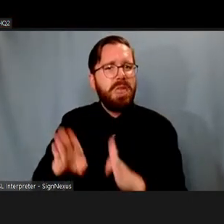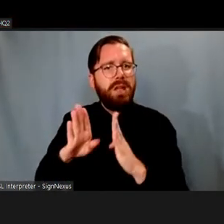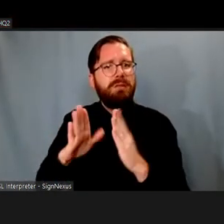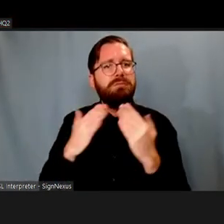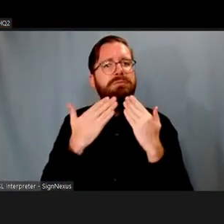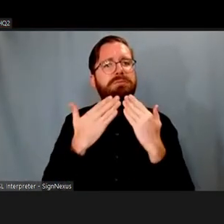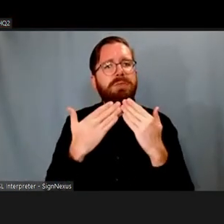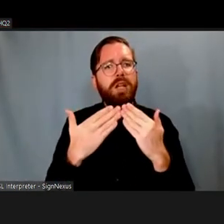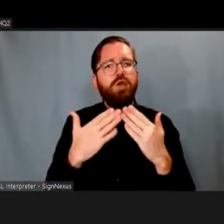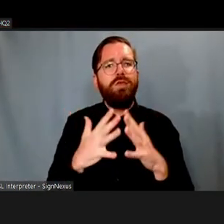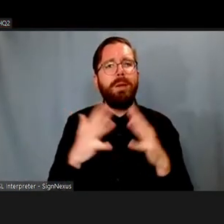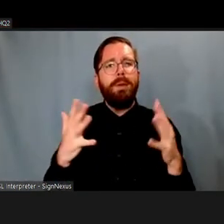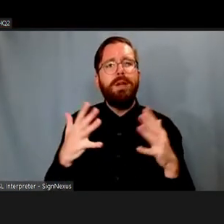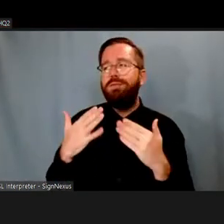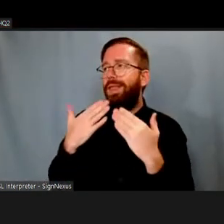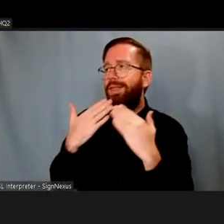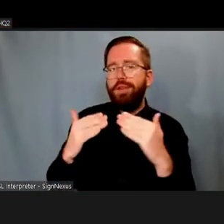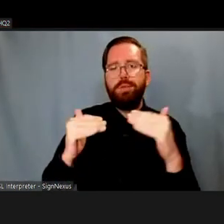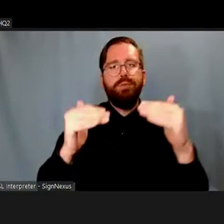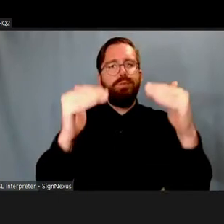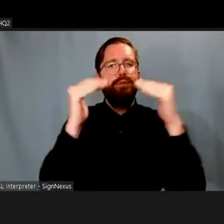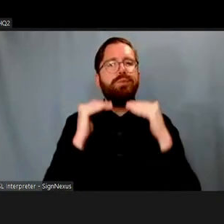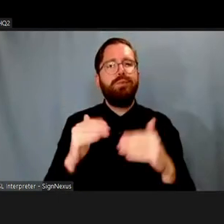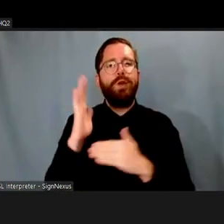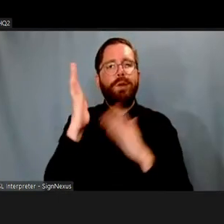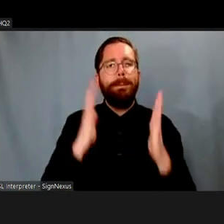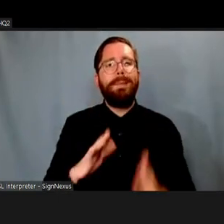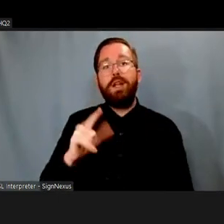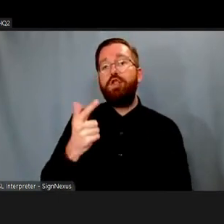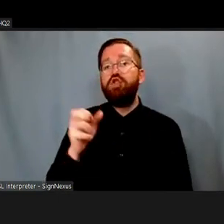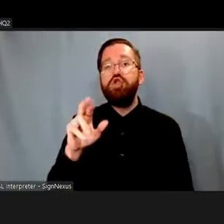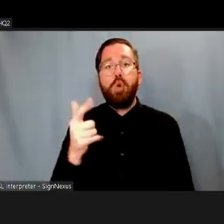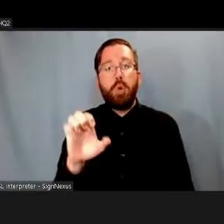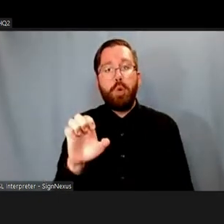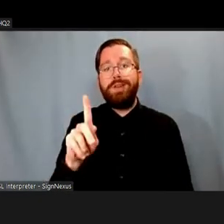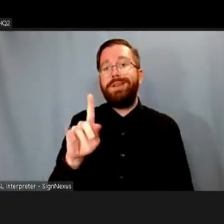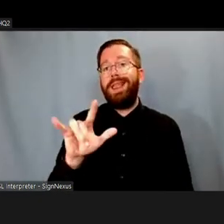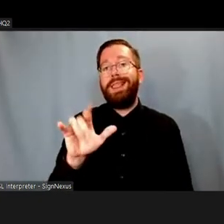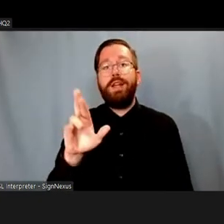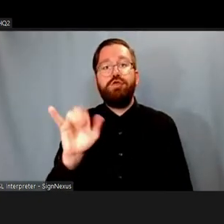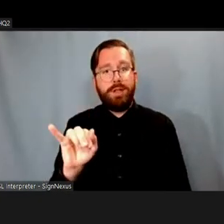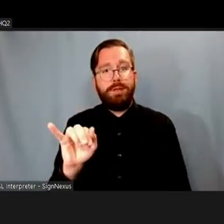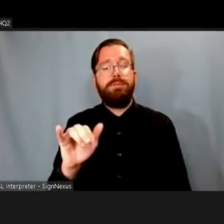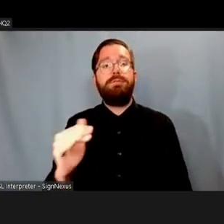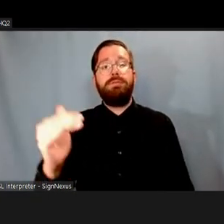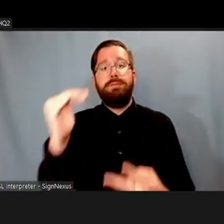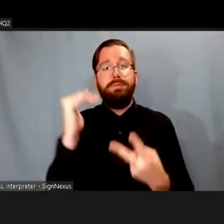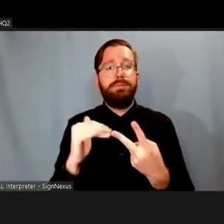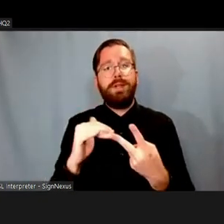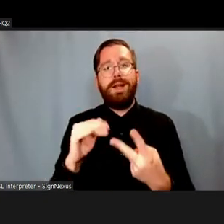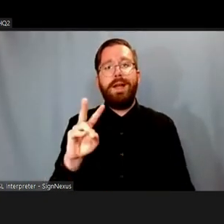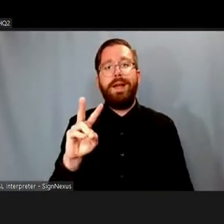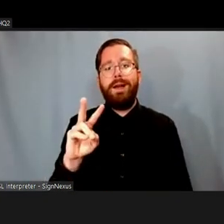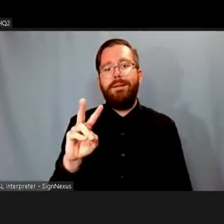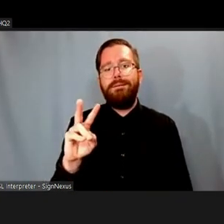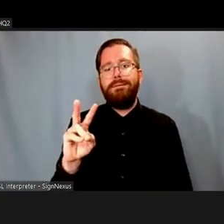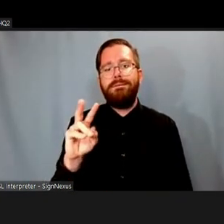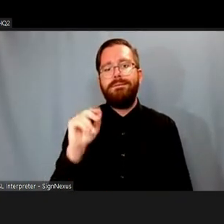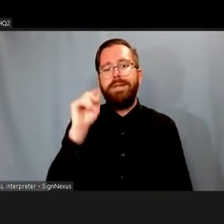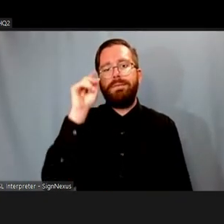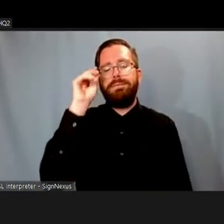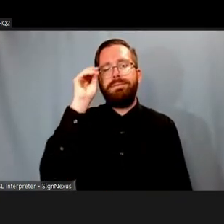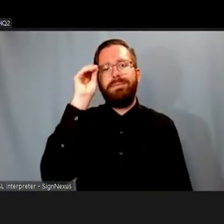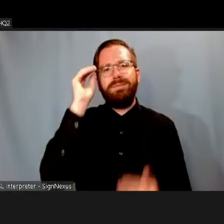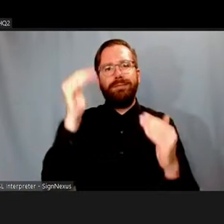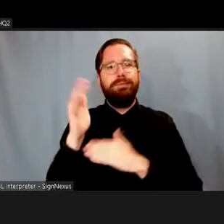you the next speaker is george pilleri followed by beta v desai the next